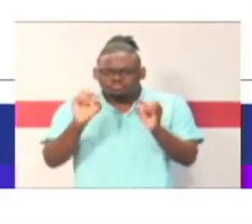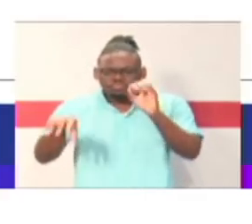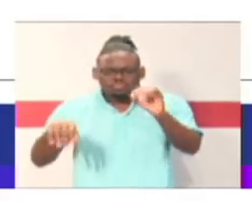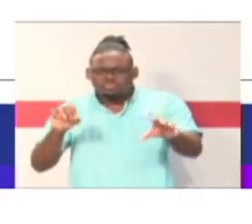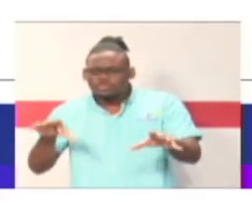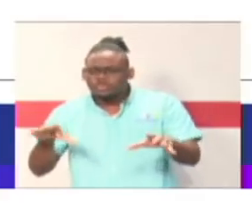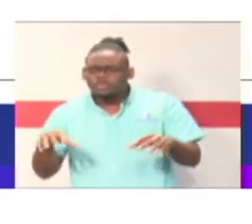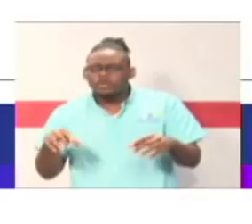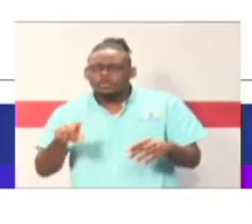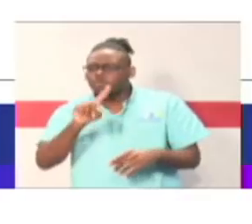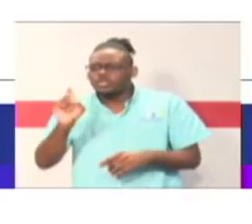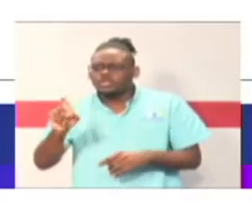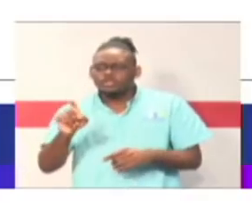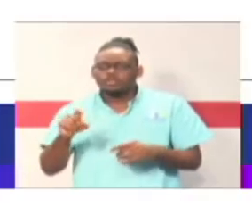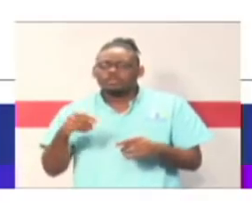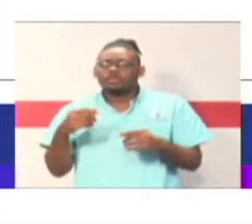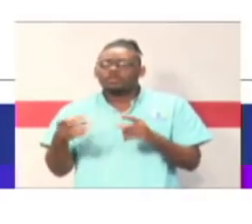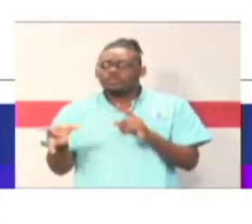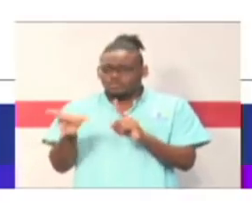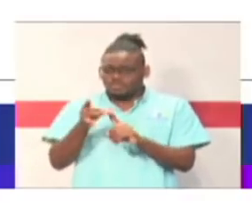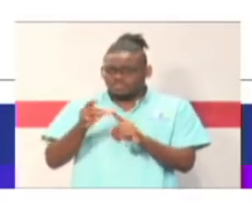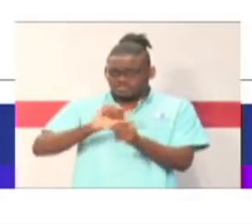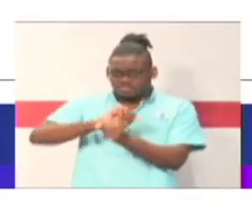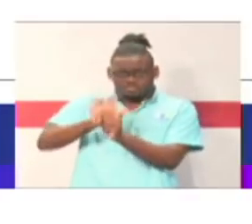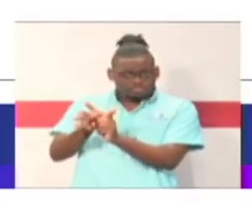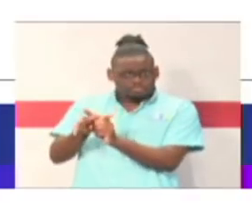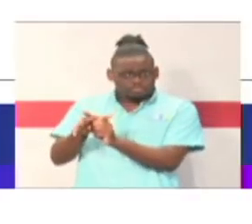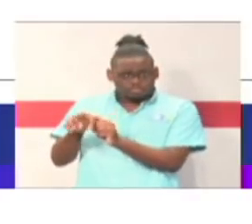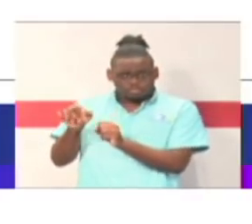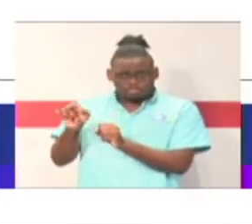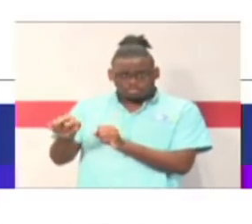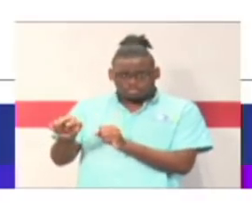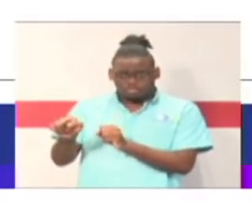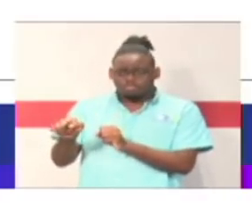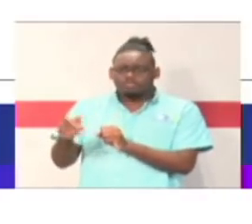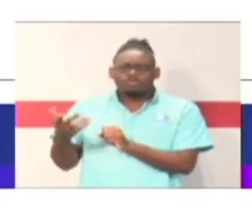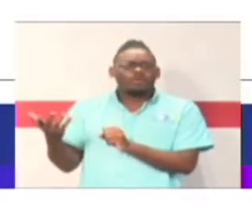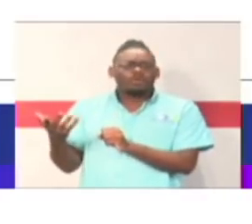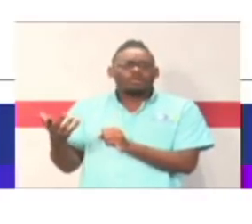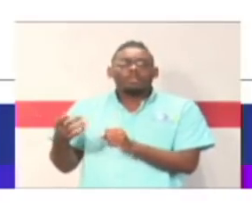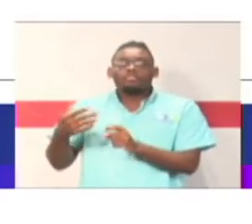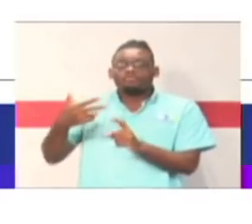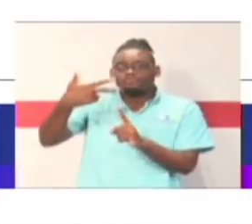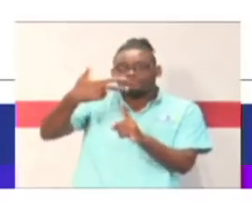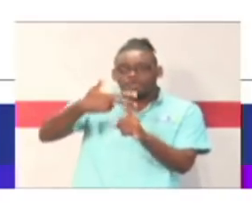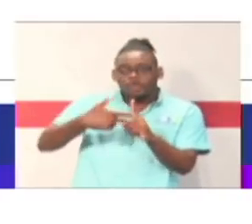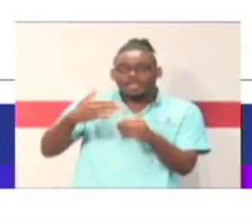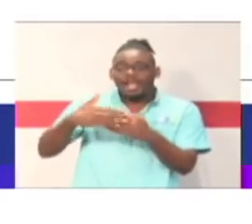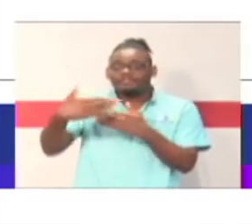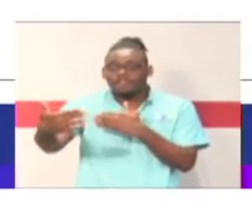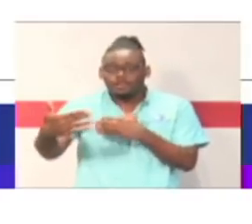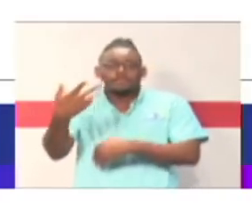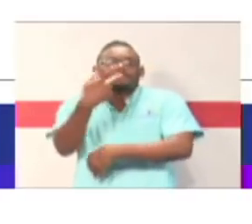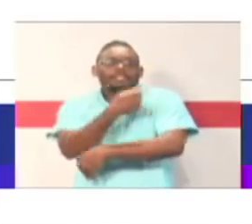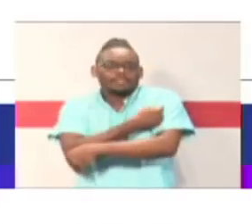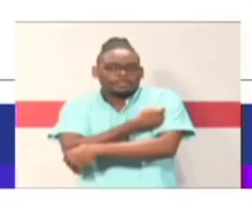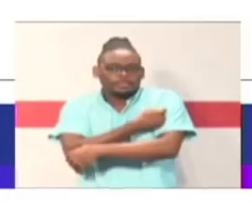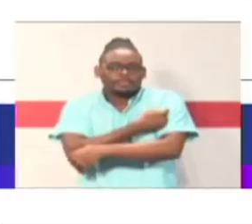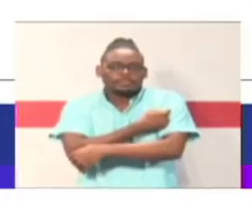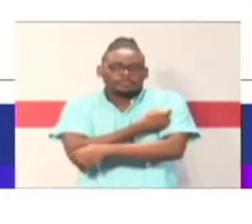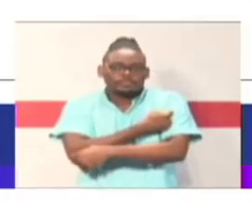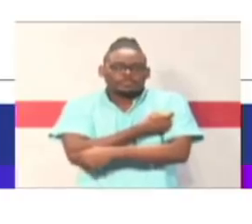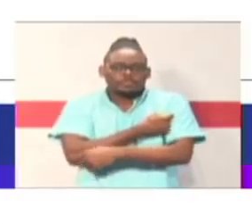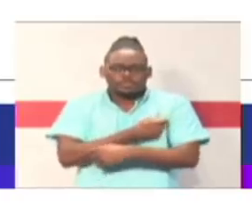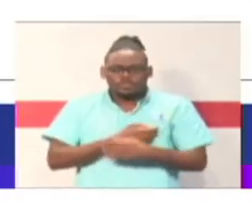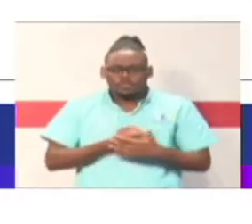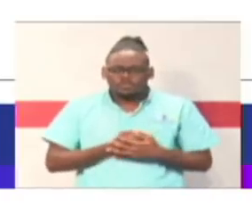COVID-19 and they're allowed to have the vaccine 3 months after. Can you say when exactly do